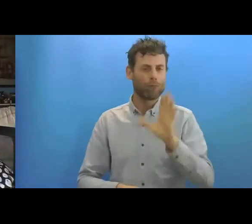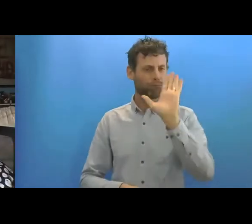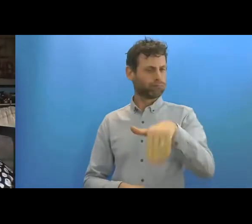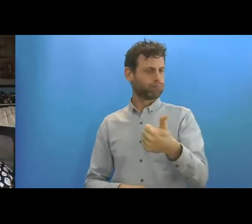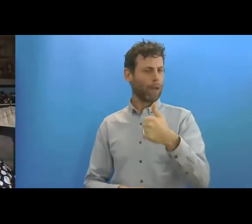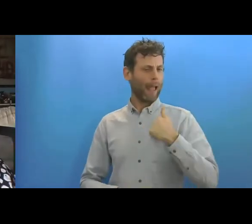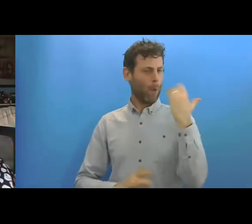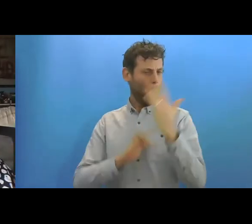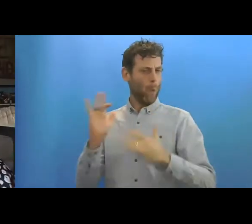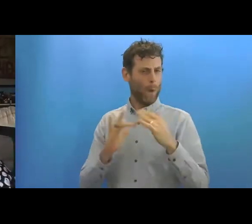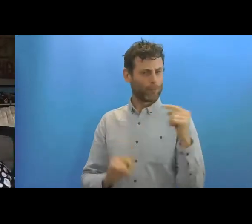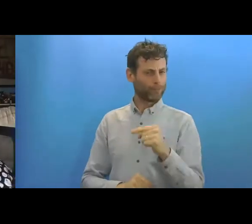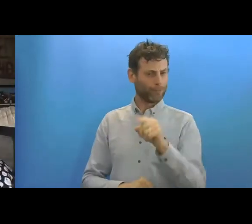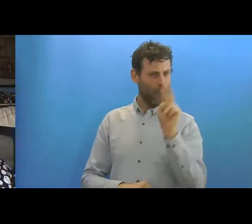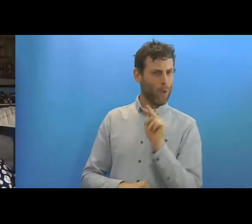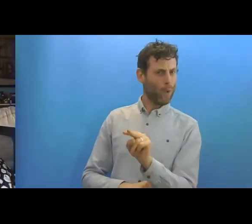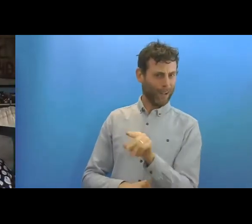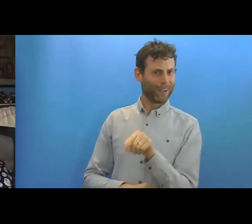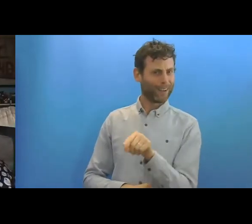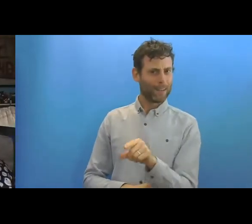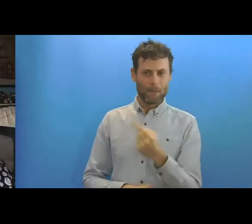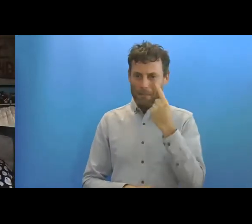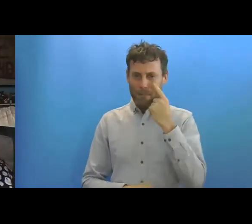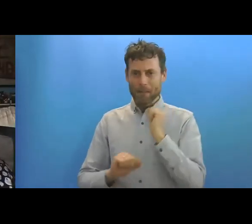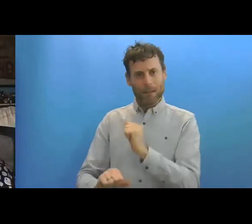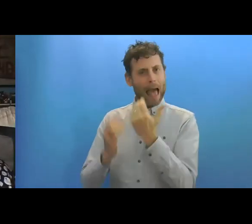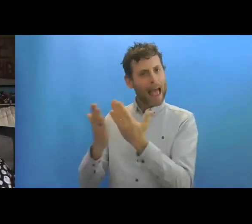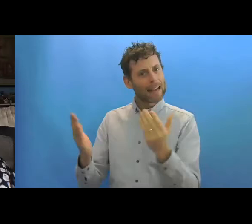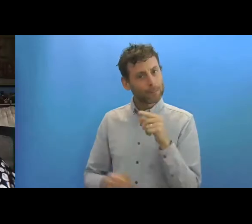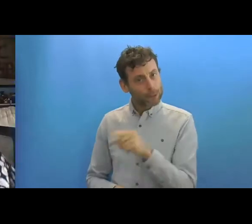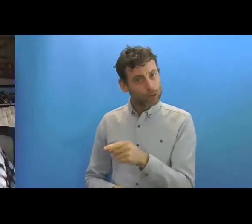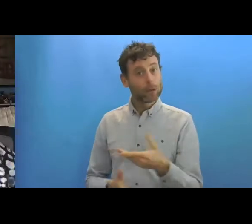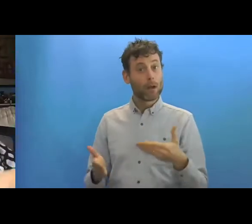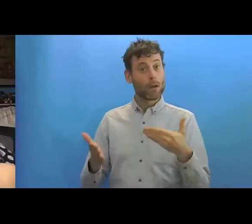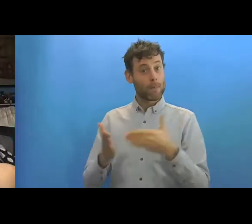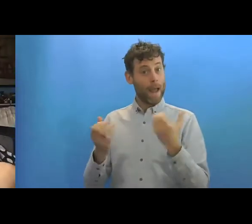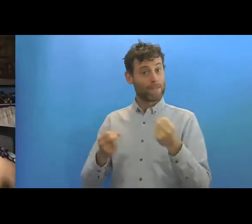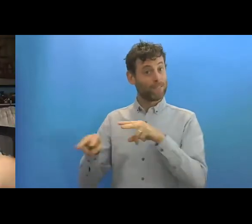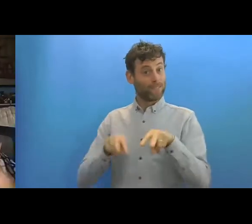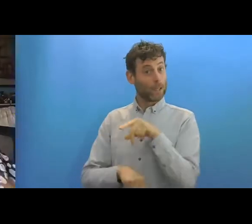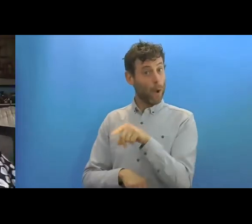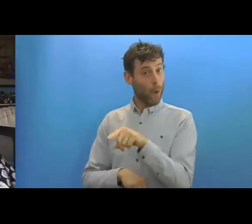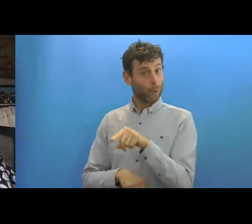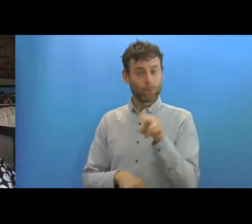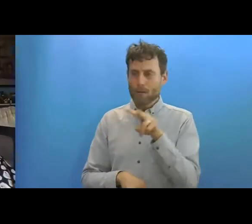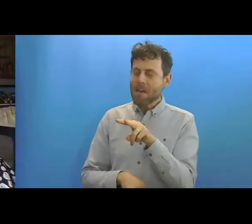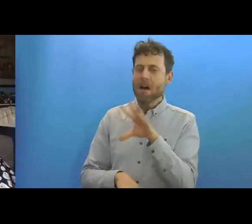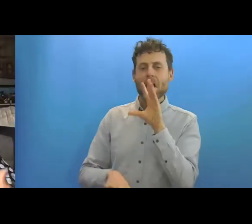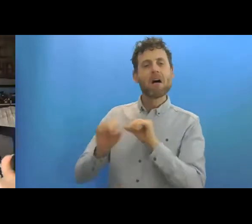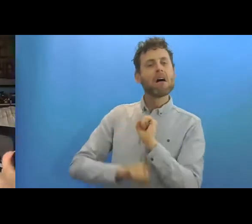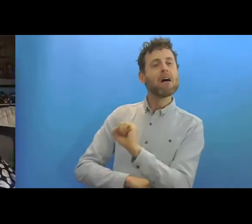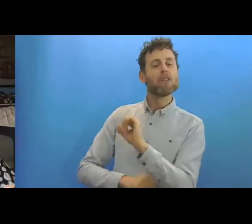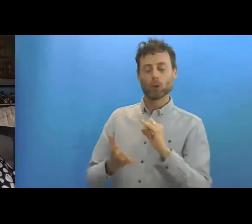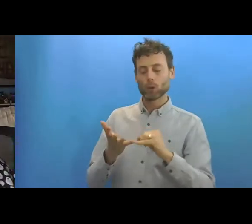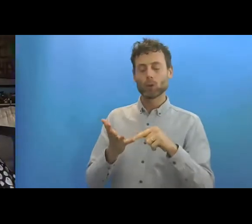Centre's website and see the work there and watch a video about Susie. And when we say share that work, we also